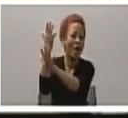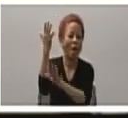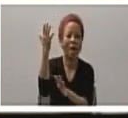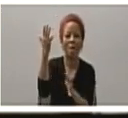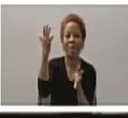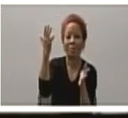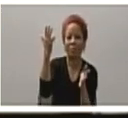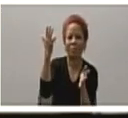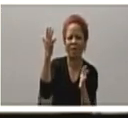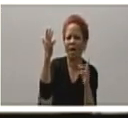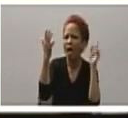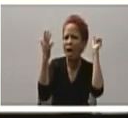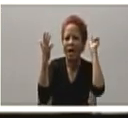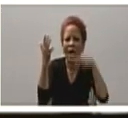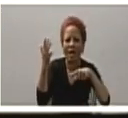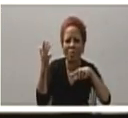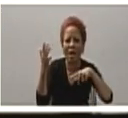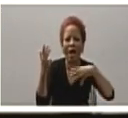papayas.